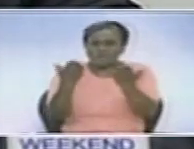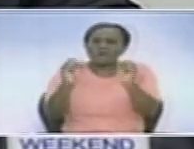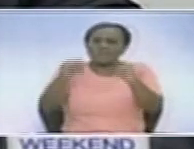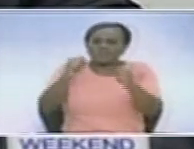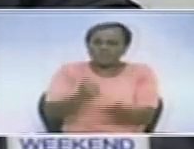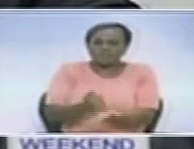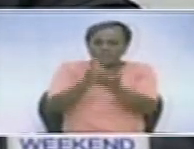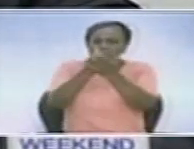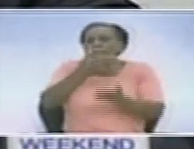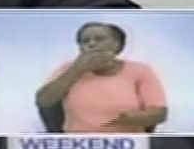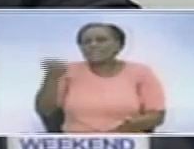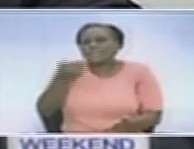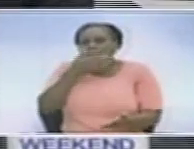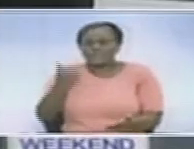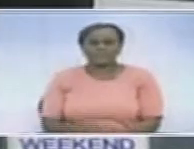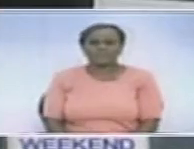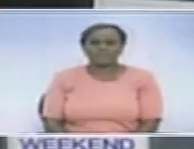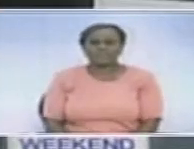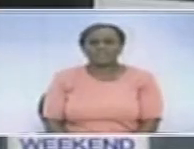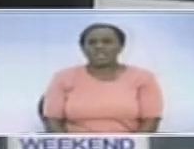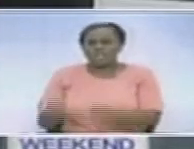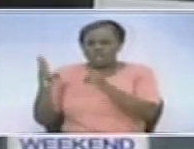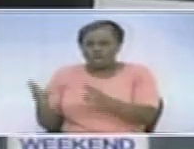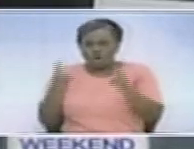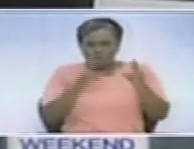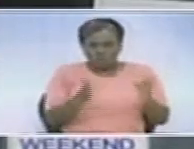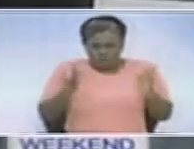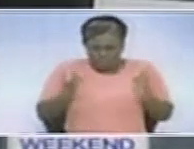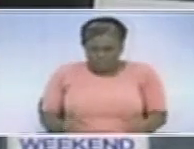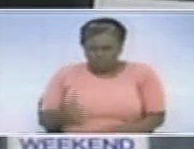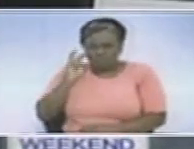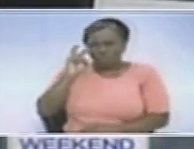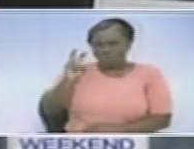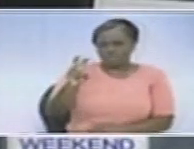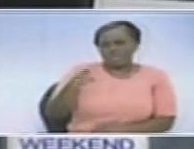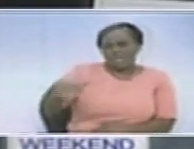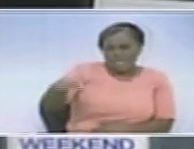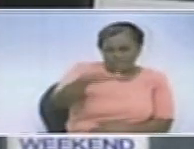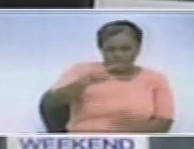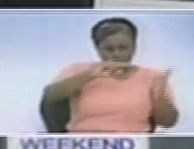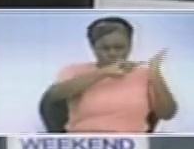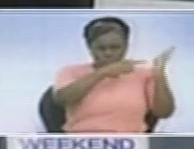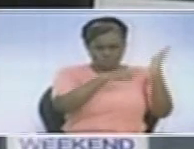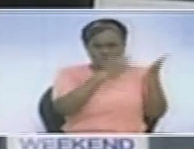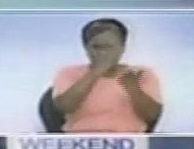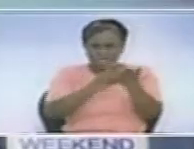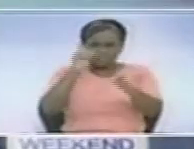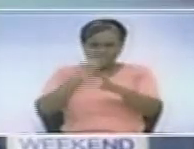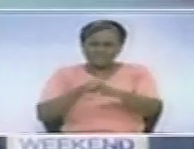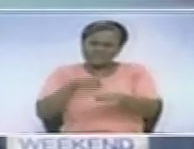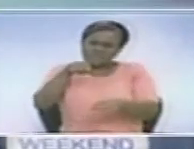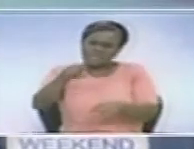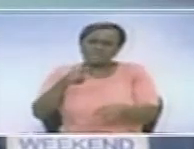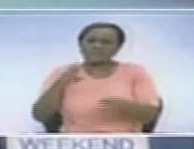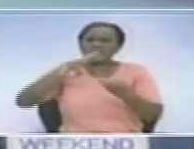even more so. All right. Just for the ordinary Mwananchi, watching, environmental matters sometimes aren't always the things that they relate with